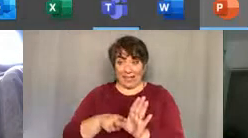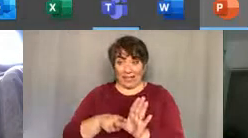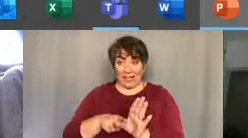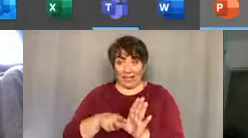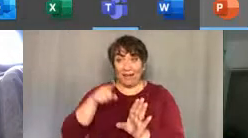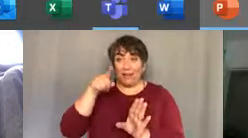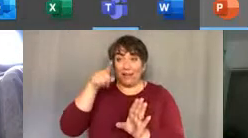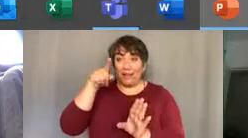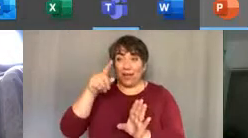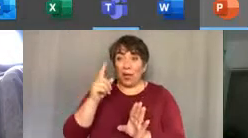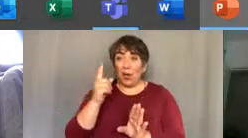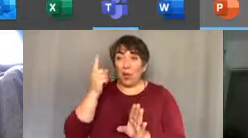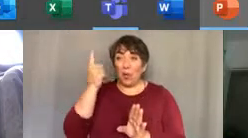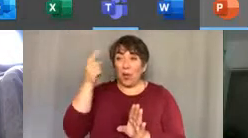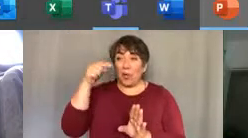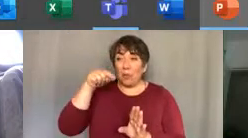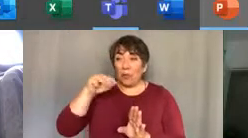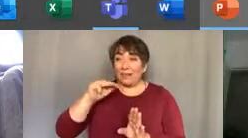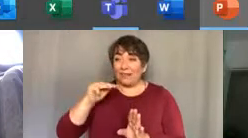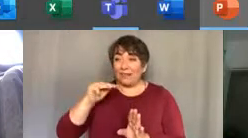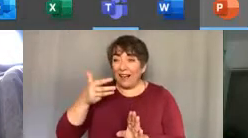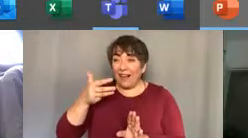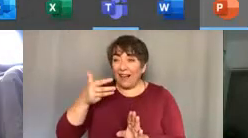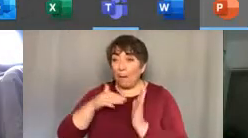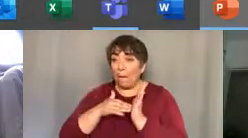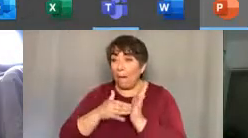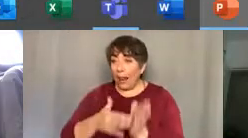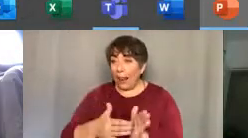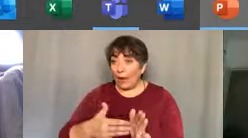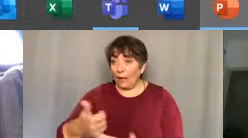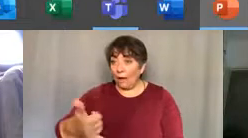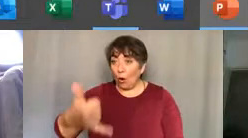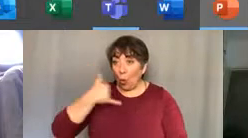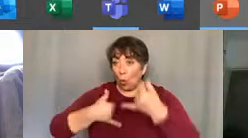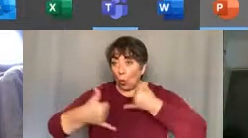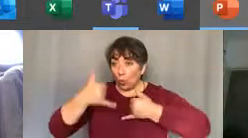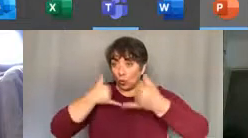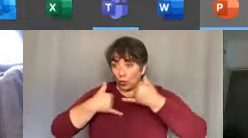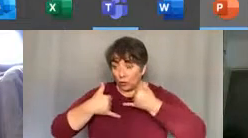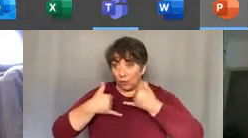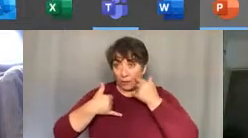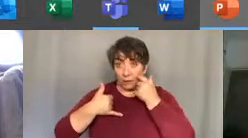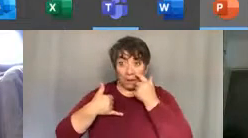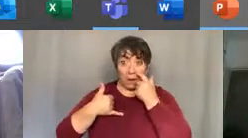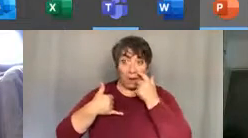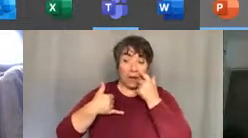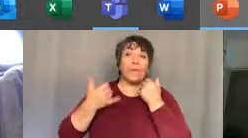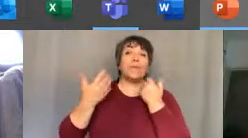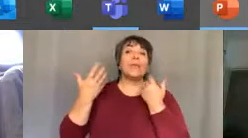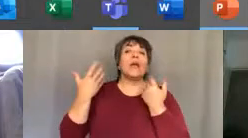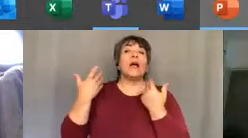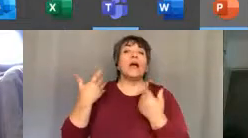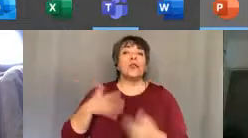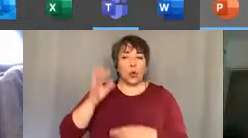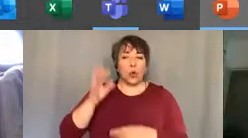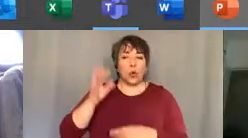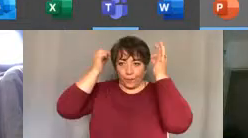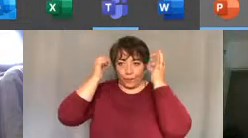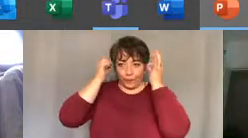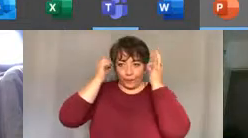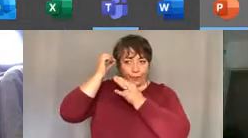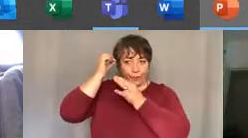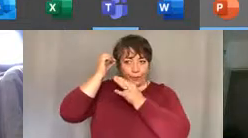million calls. And for each one of those calls, our dedicated call handlers reviews the request from the patient and